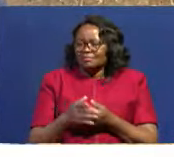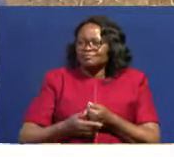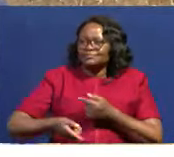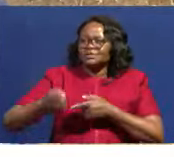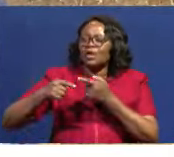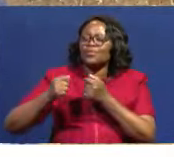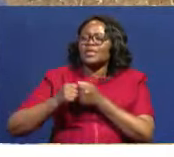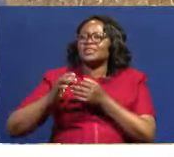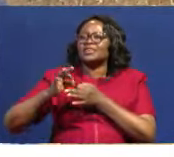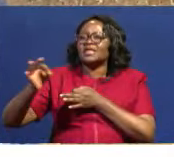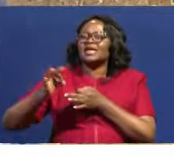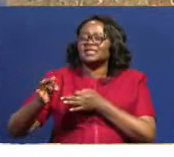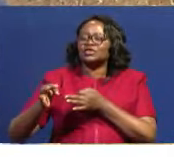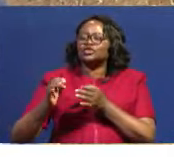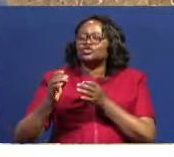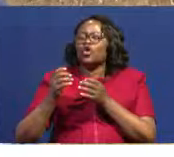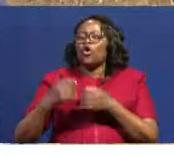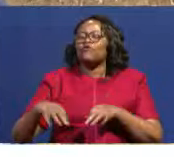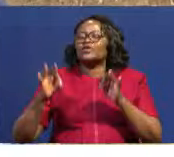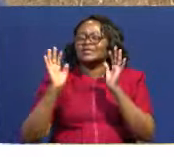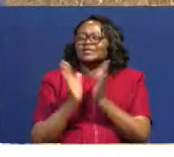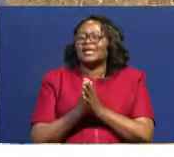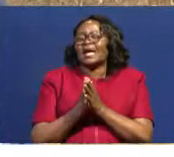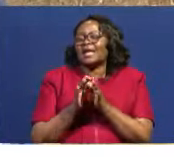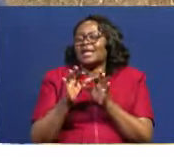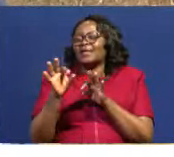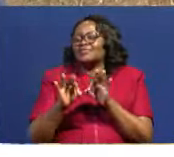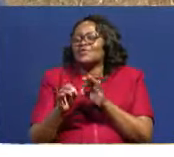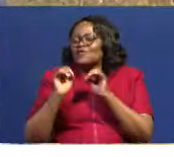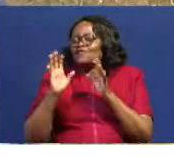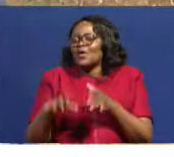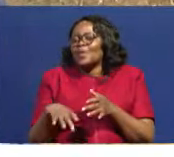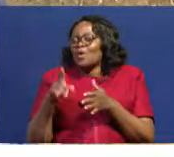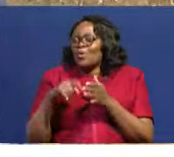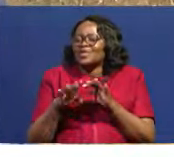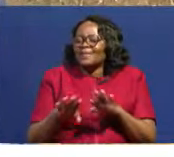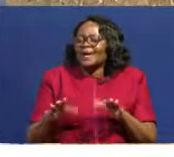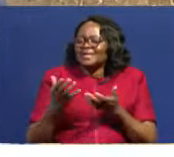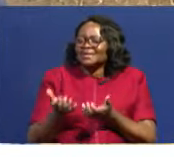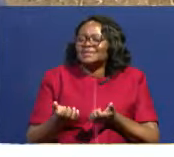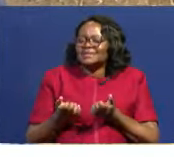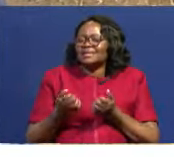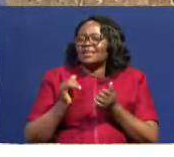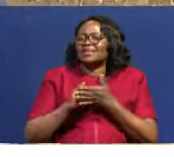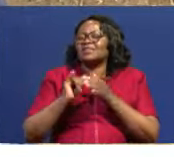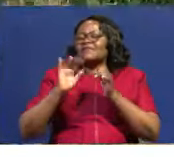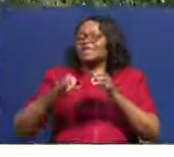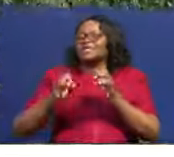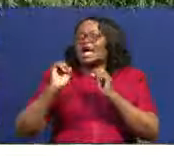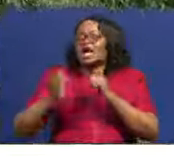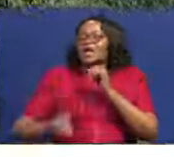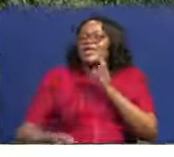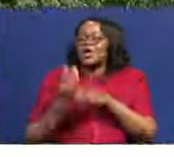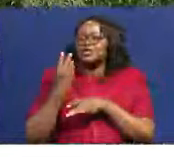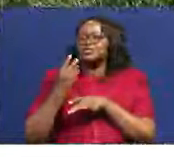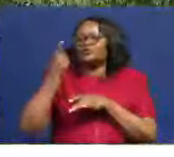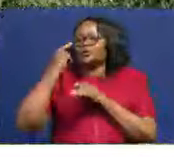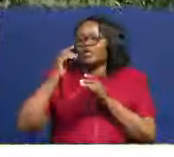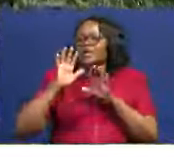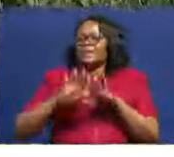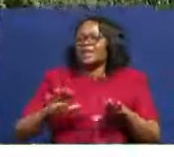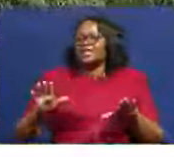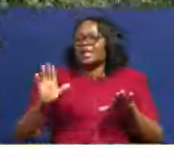come with the extension officers and prescribe to the farmer what the market needs, so that the farmers can produce for the